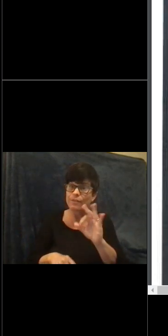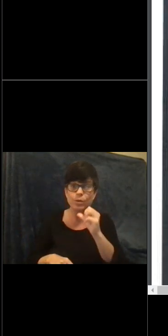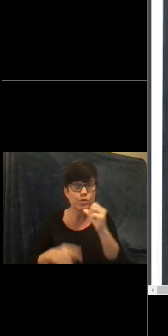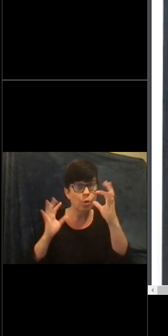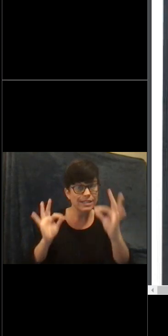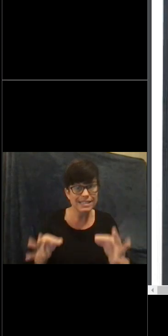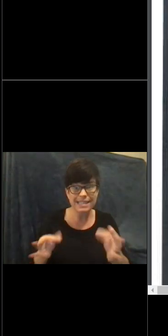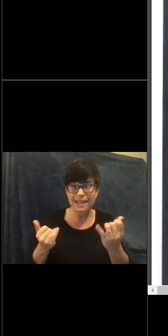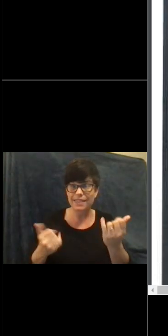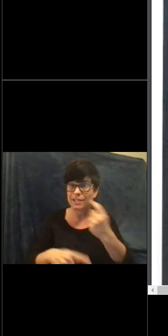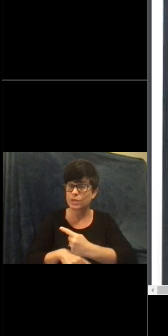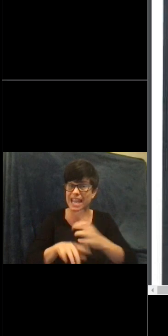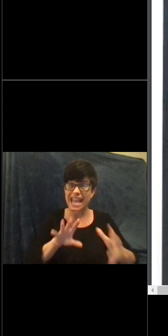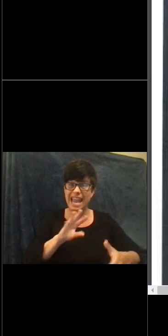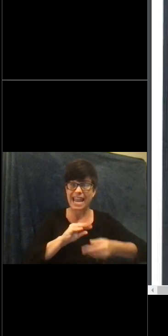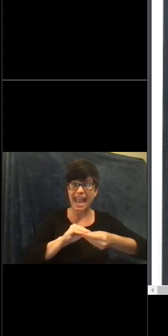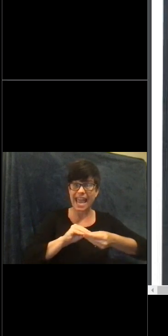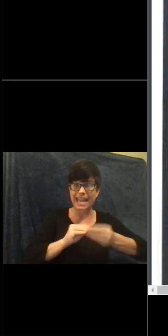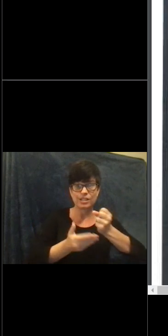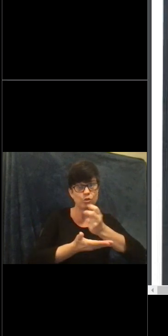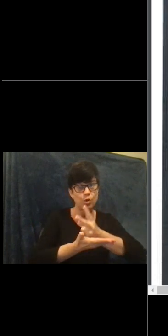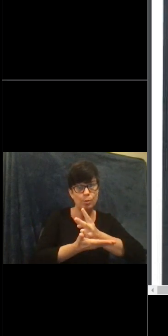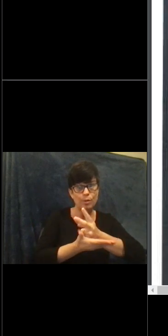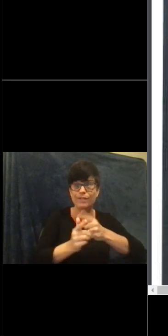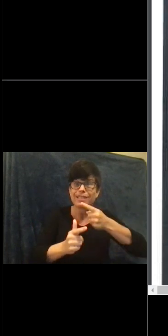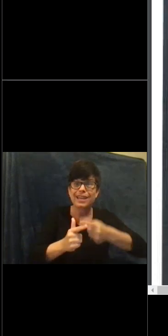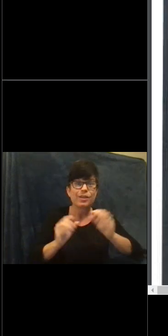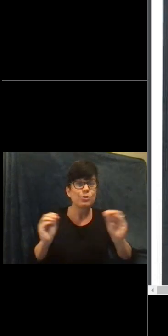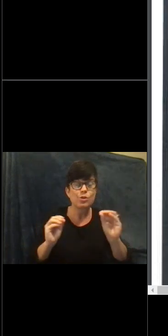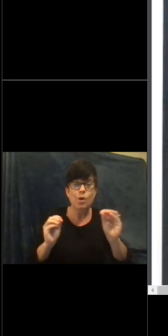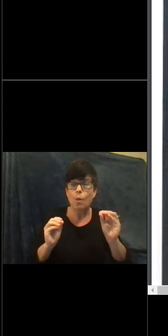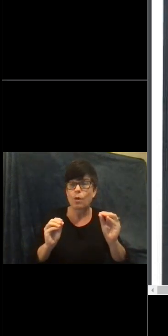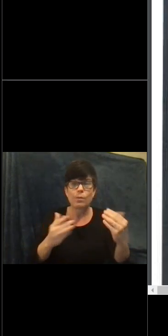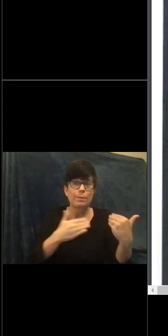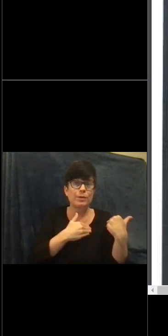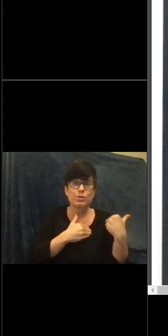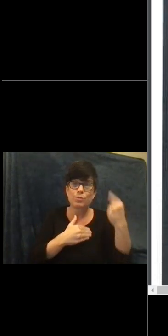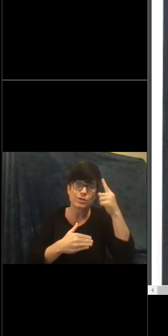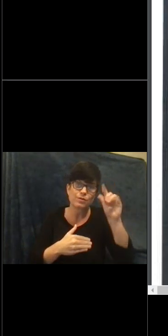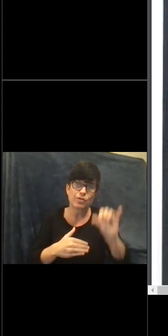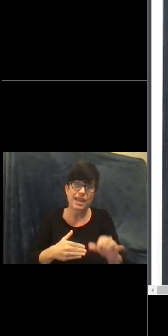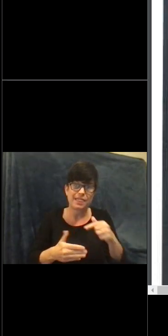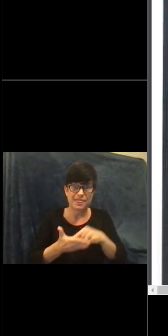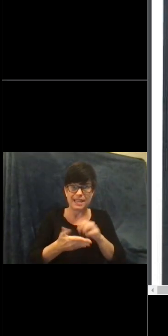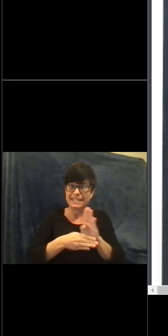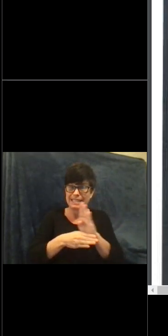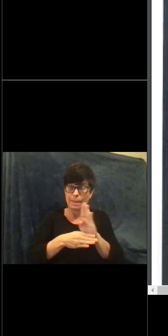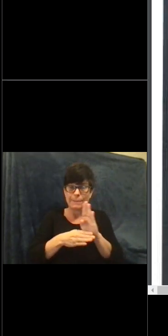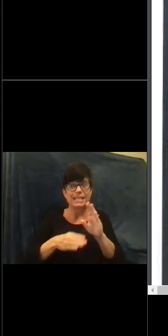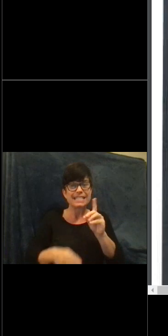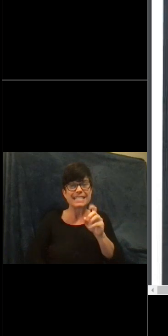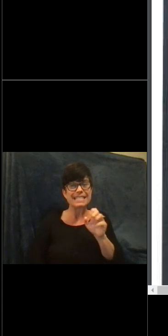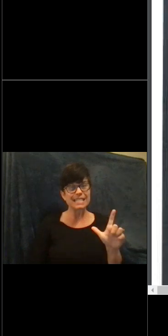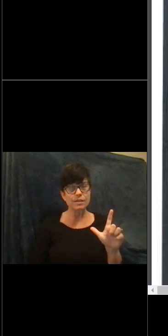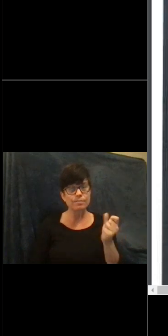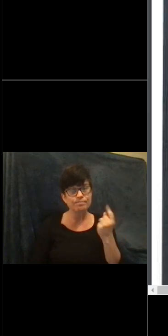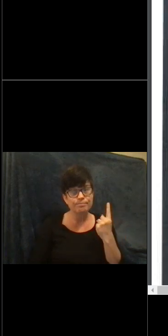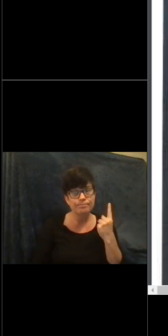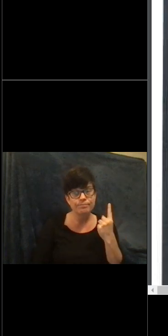this extension, it's not, they're not, no one's going to be held accountable for it. And this is a business deal, and I respect that. And you